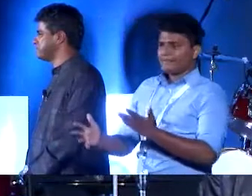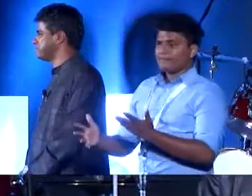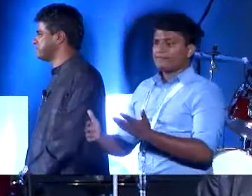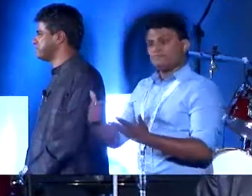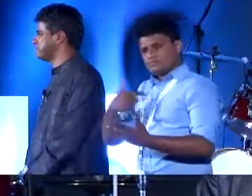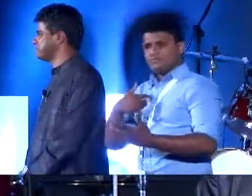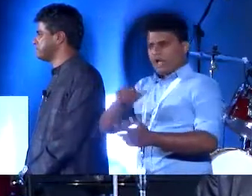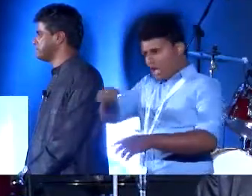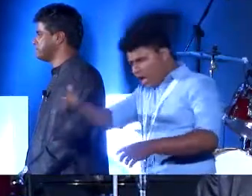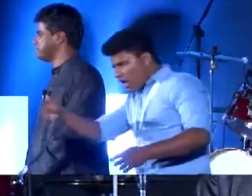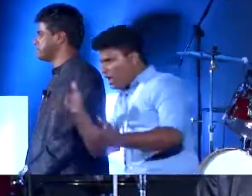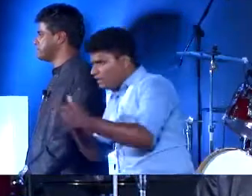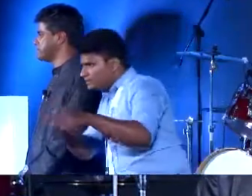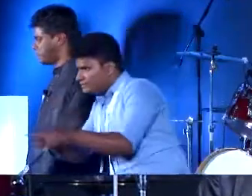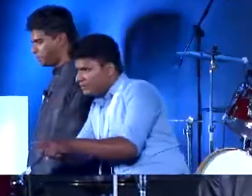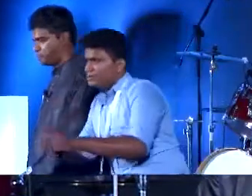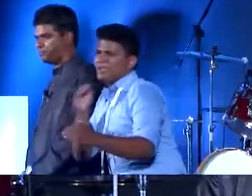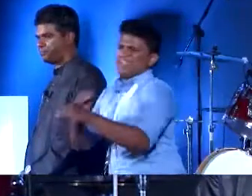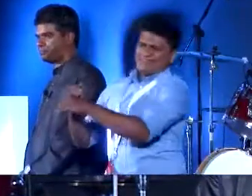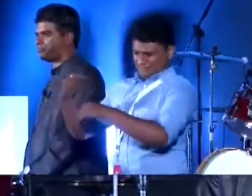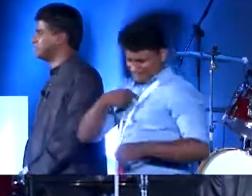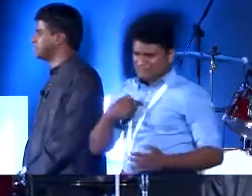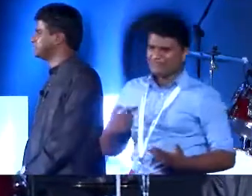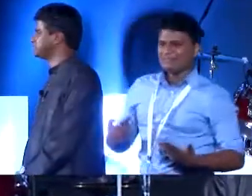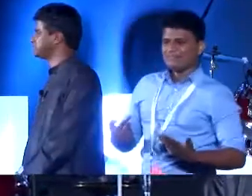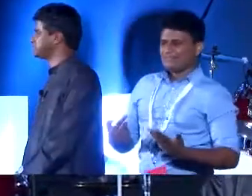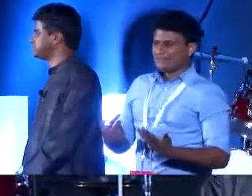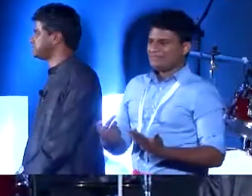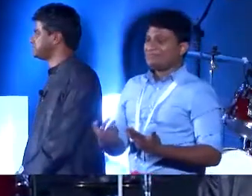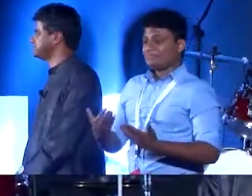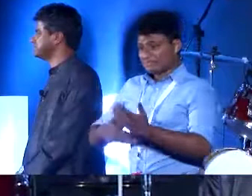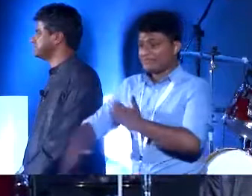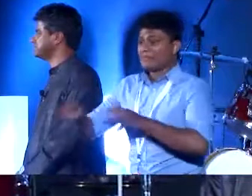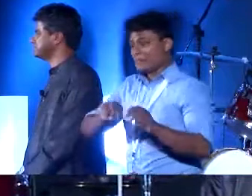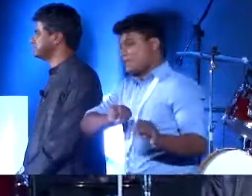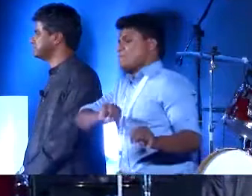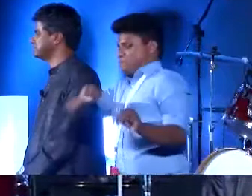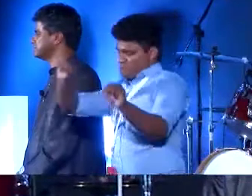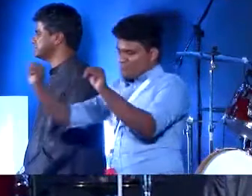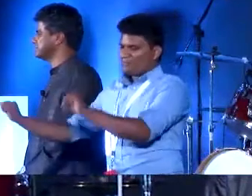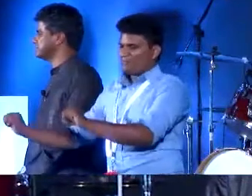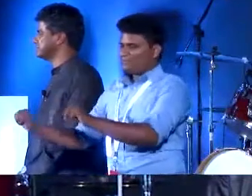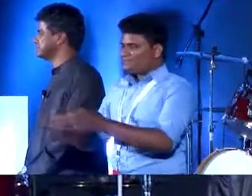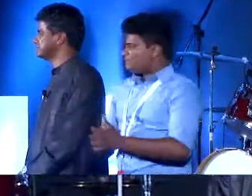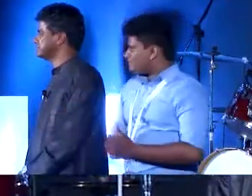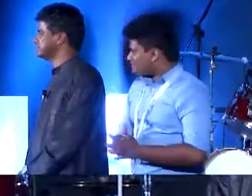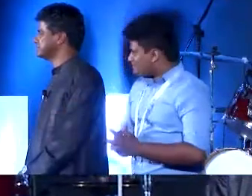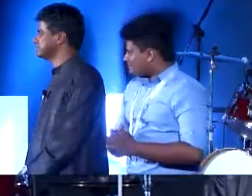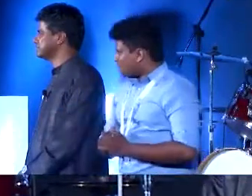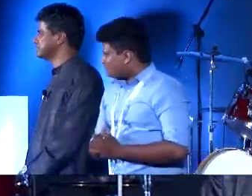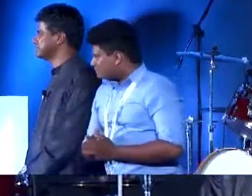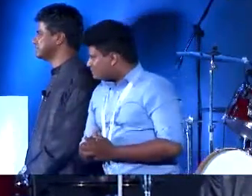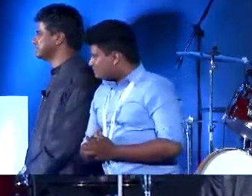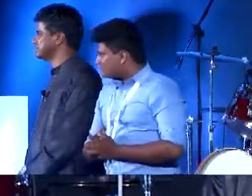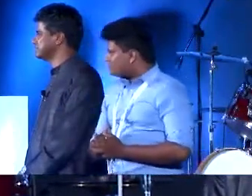would treat anybody else. And that's really the forum. And it's a movement. There is no doubt about it. Why I say is in the